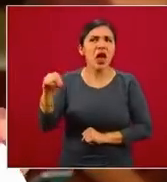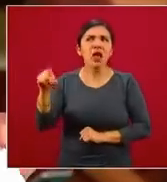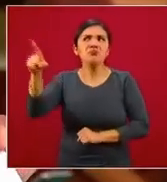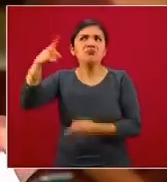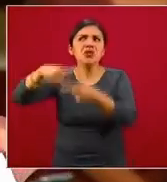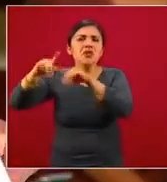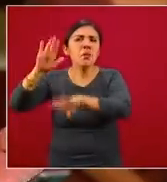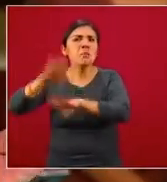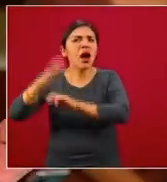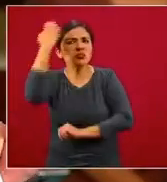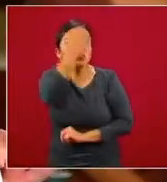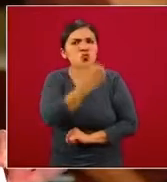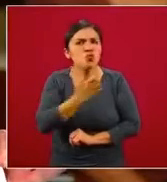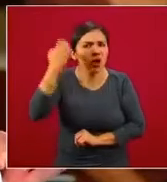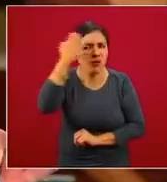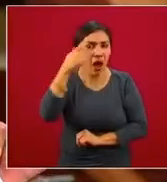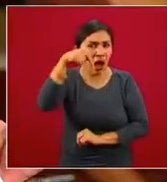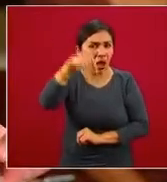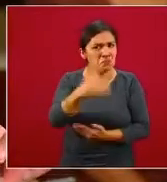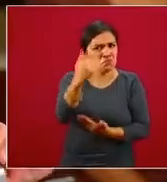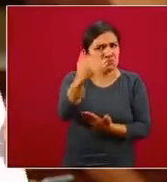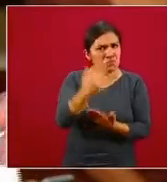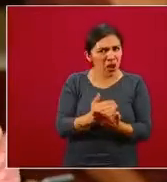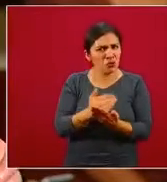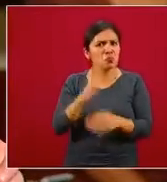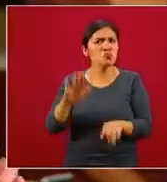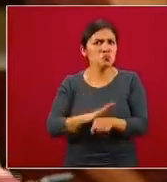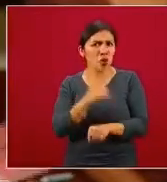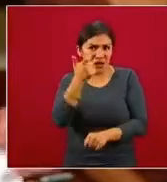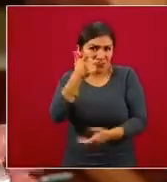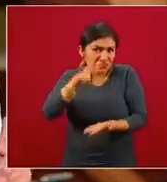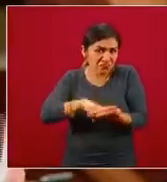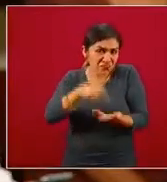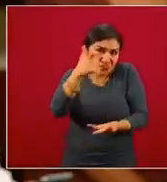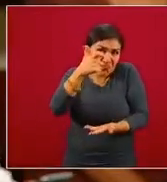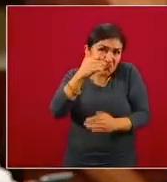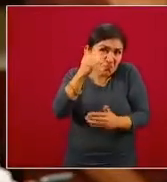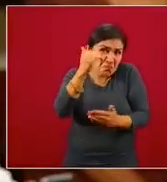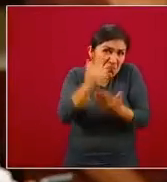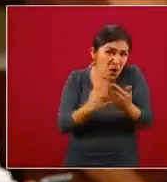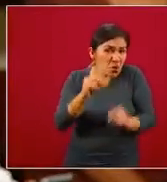So, second question, why are you